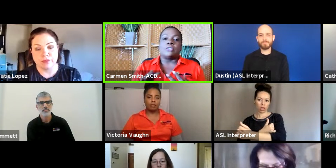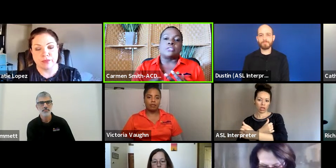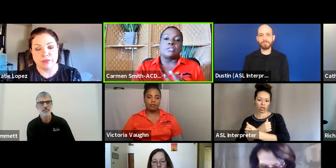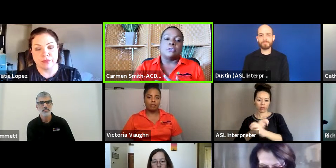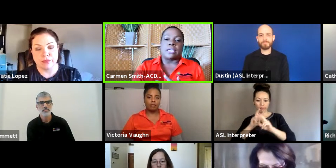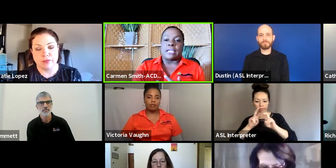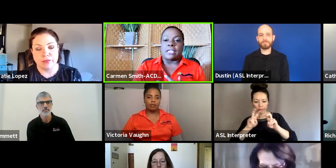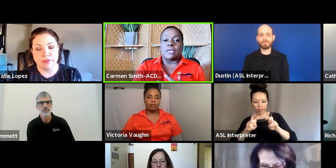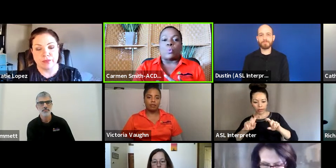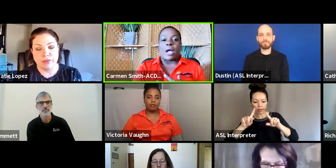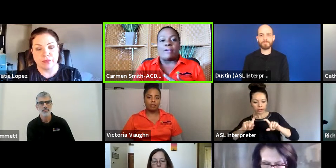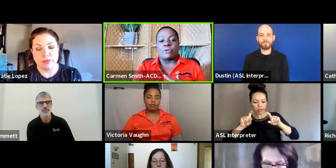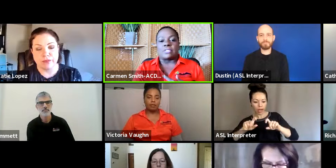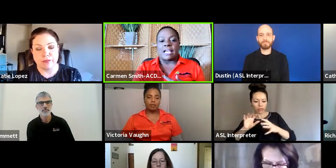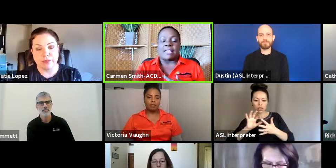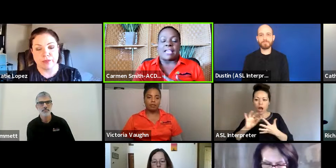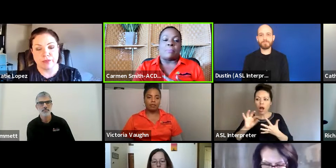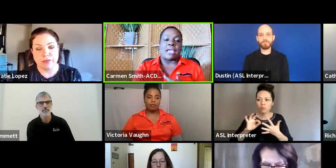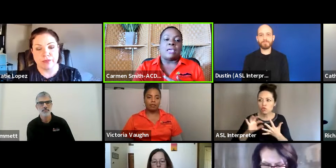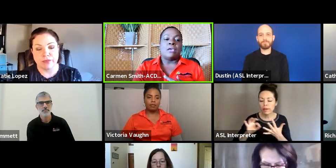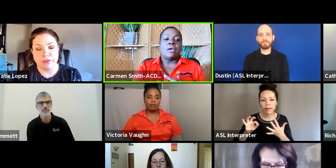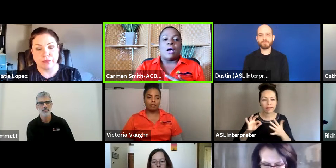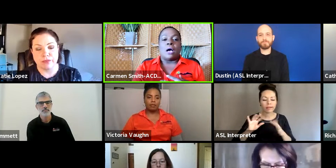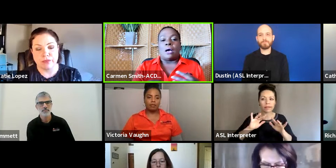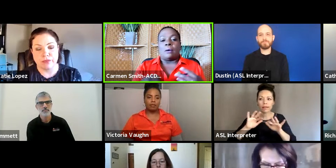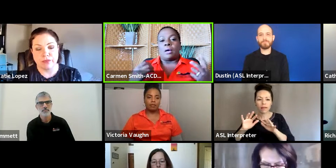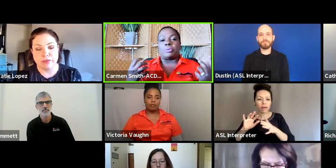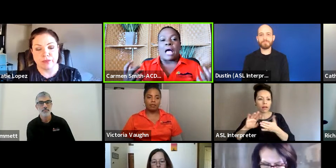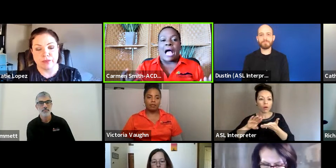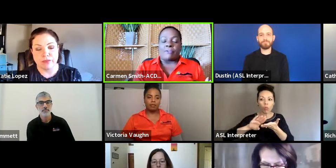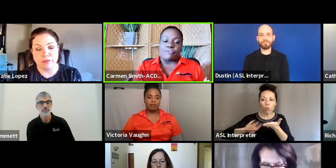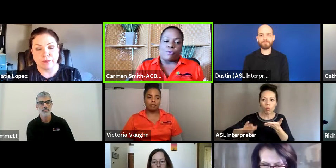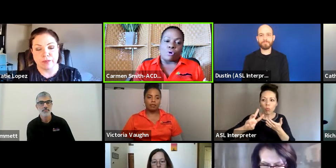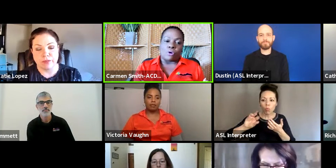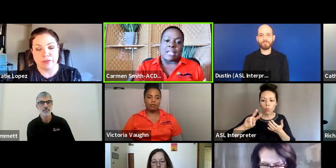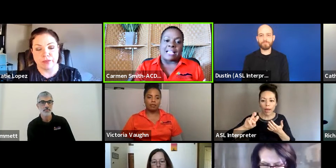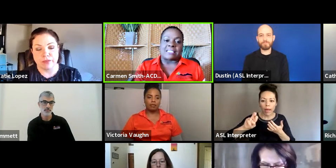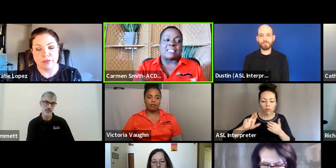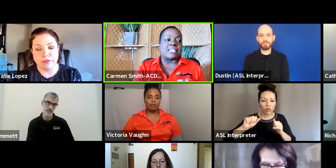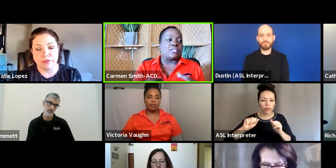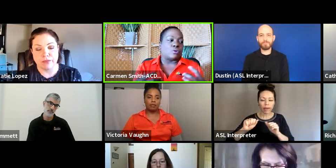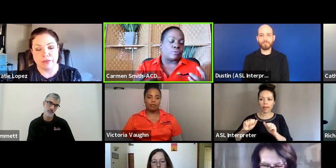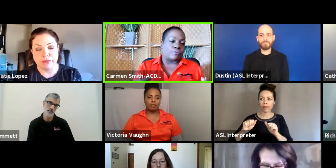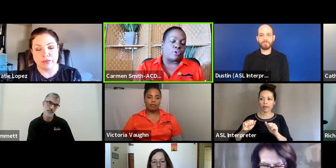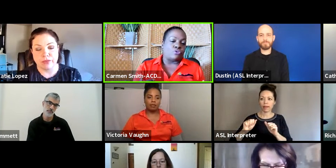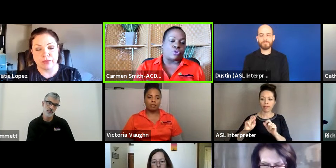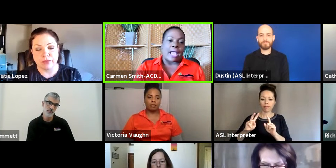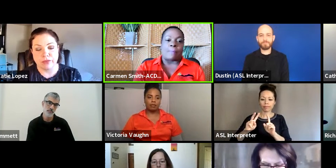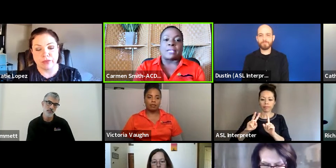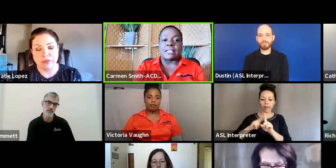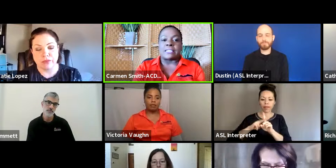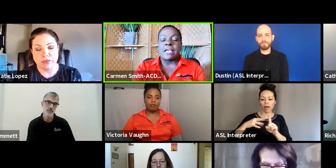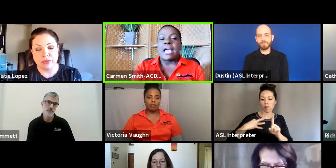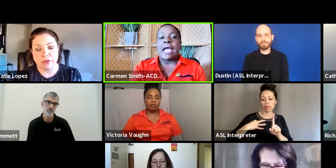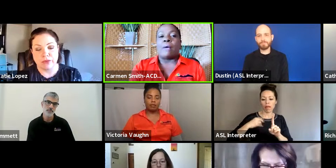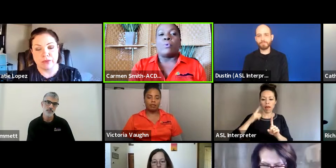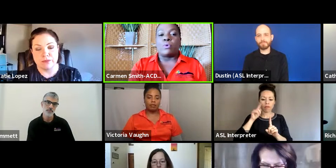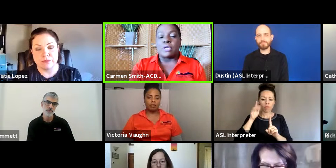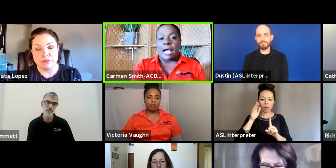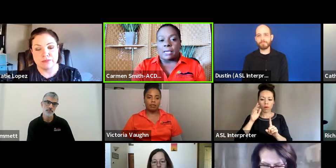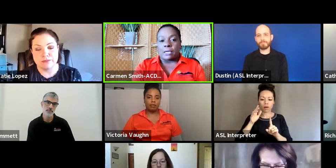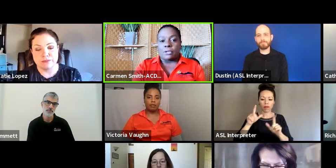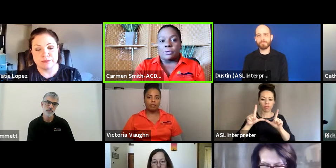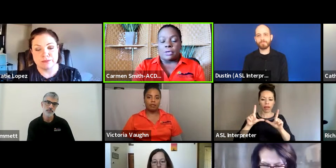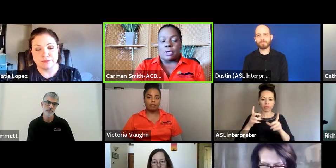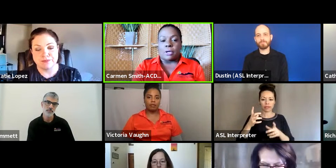testing options, to look at any waivers that they may apply for licensees or for future applicants.